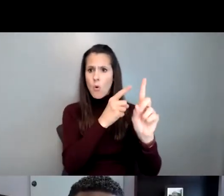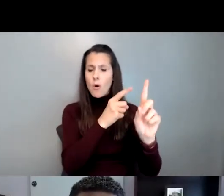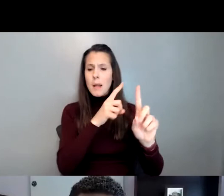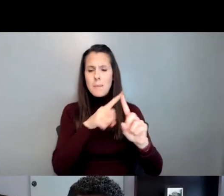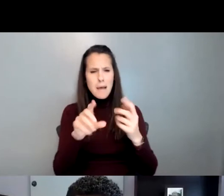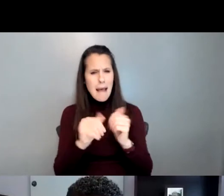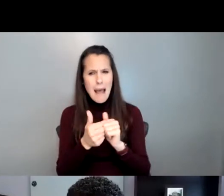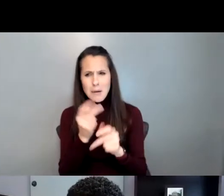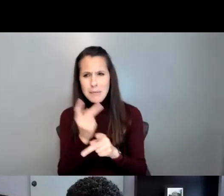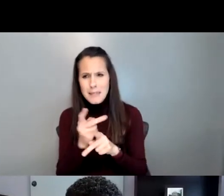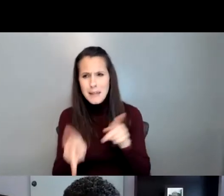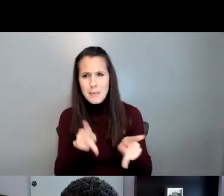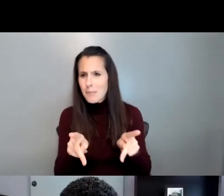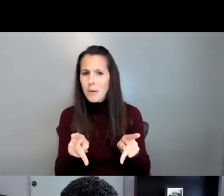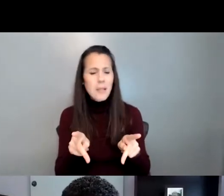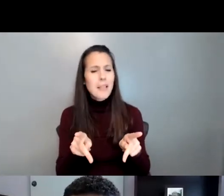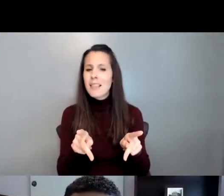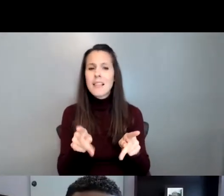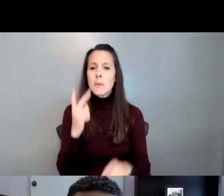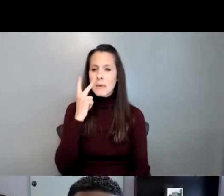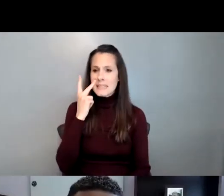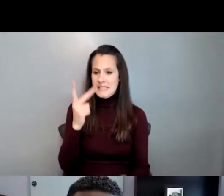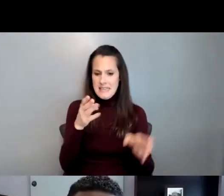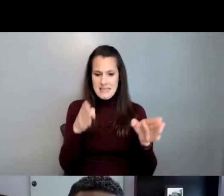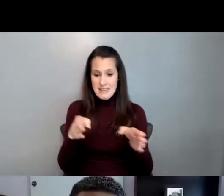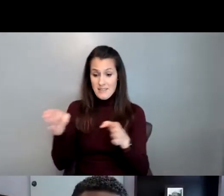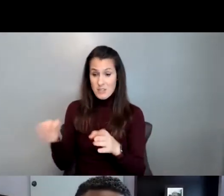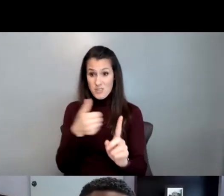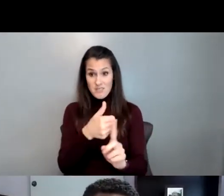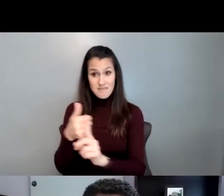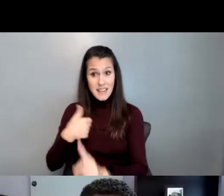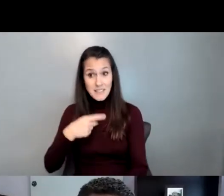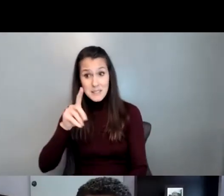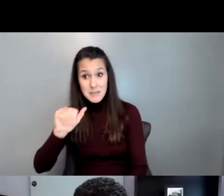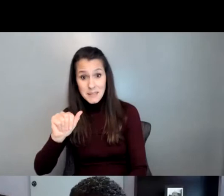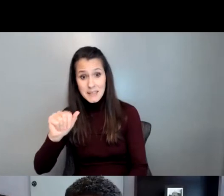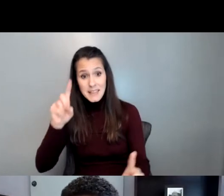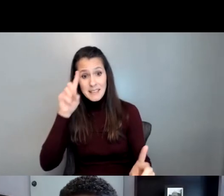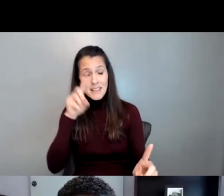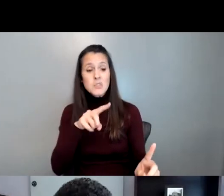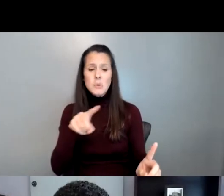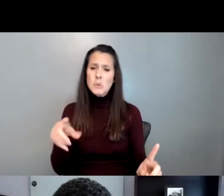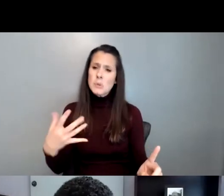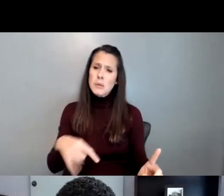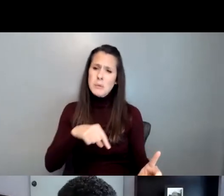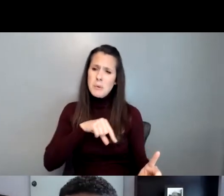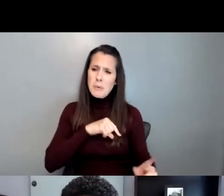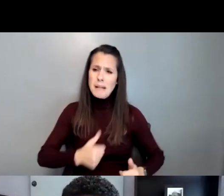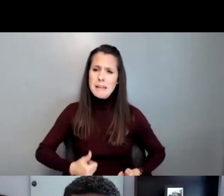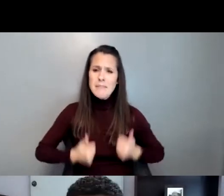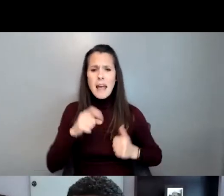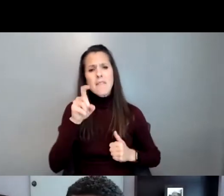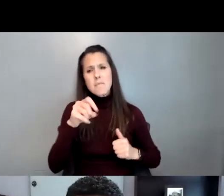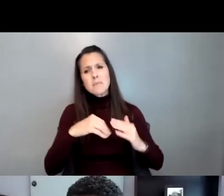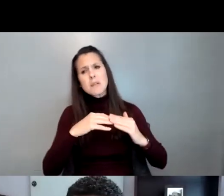care for them has been determined that we see individuals with disabilities and we think that their quality of life is less than they think